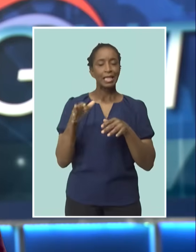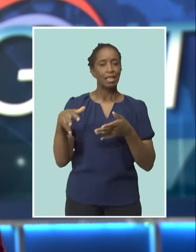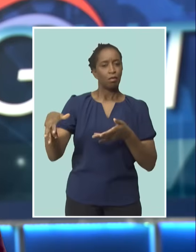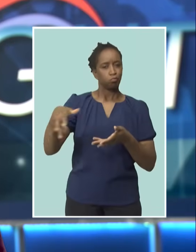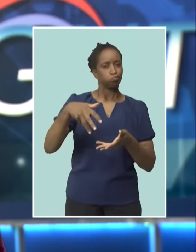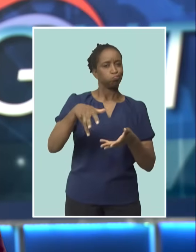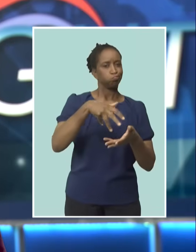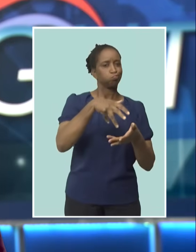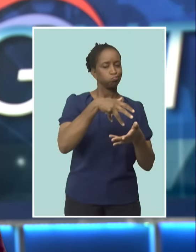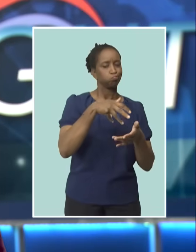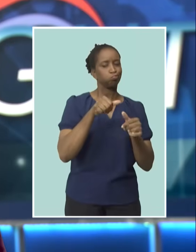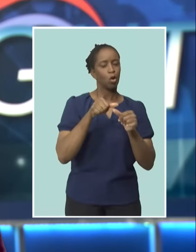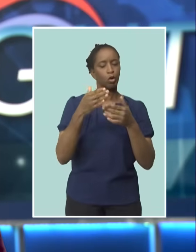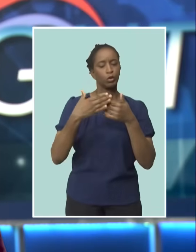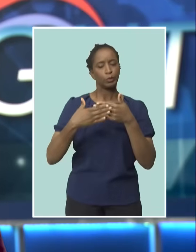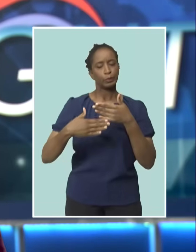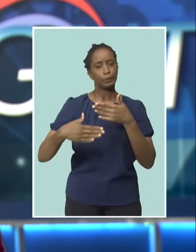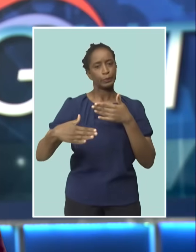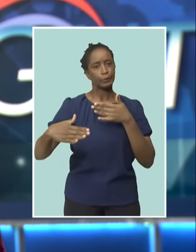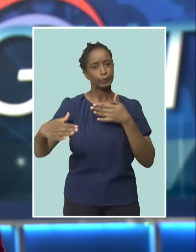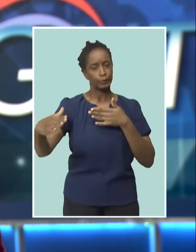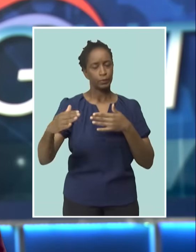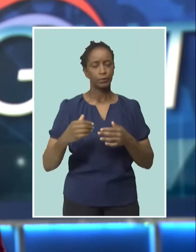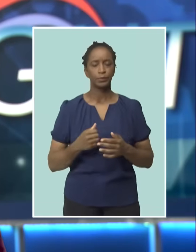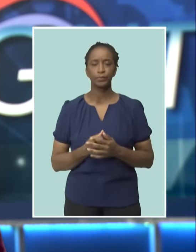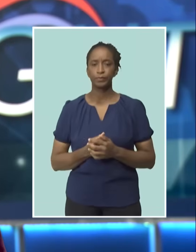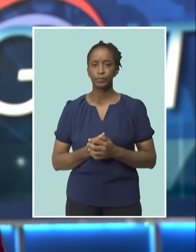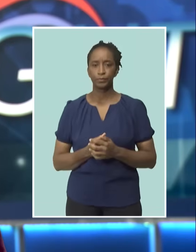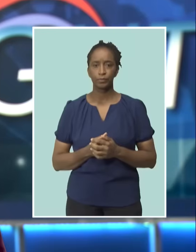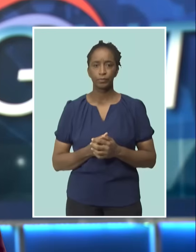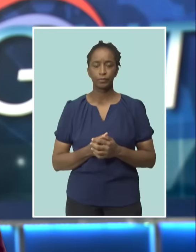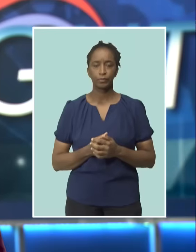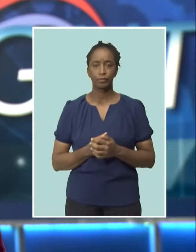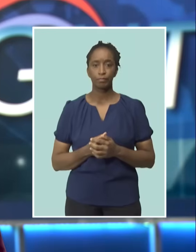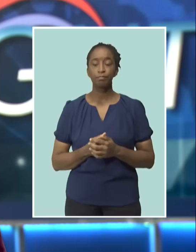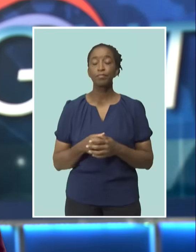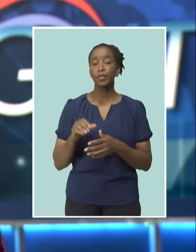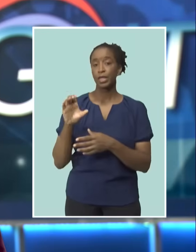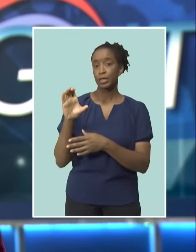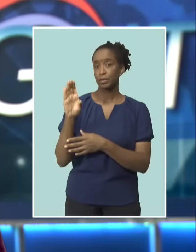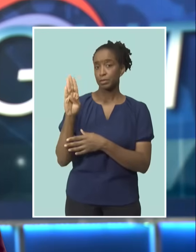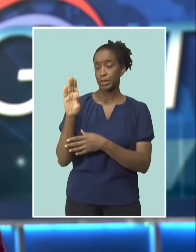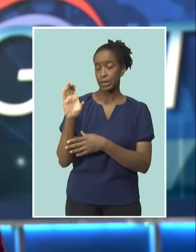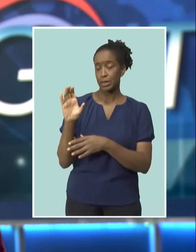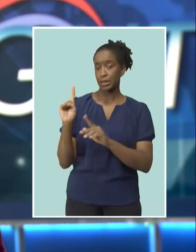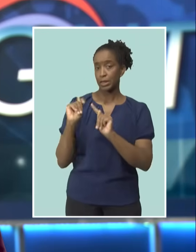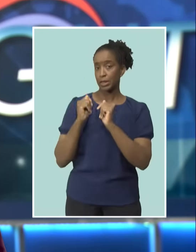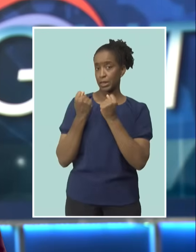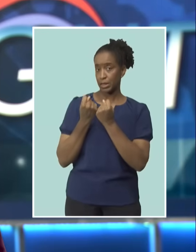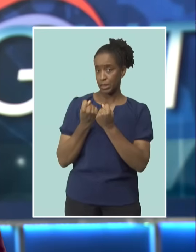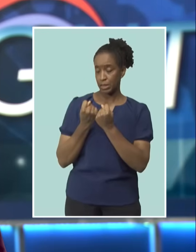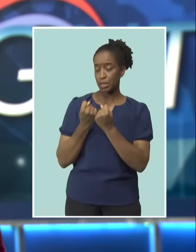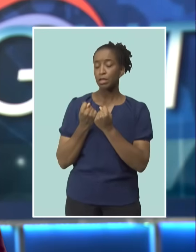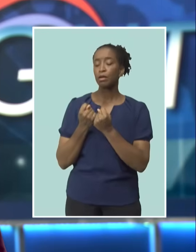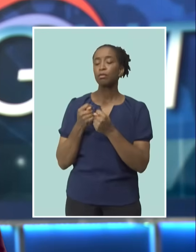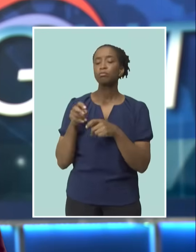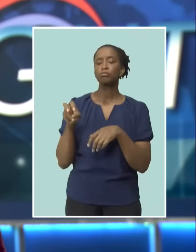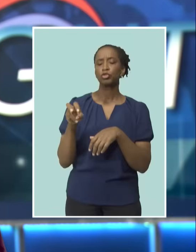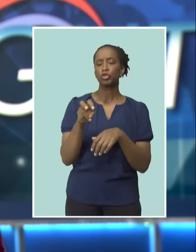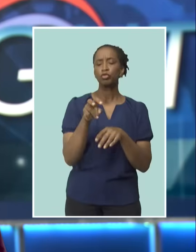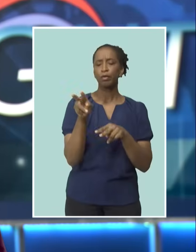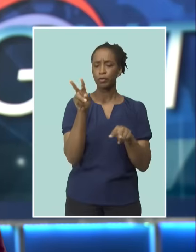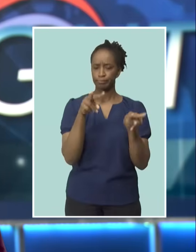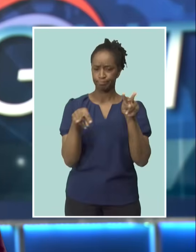clogs beaches along the coast. Or Anesta Henry and videographer Anderson Arthur journeyed to St. John early this morning